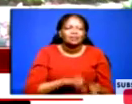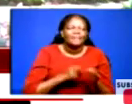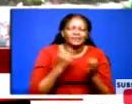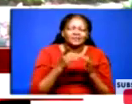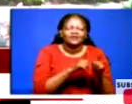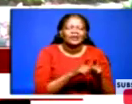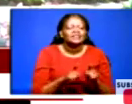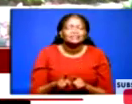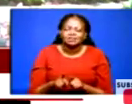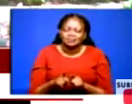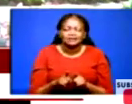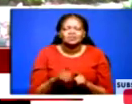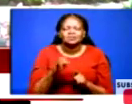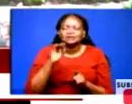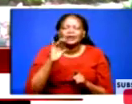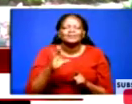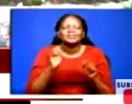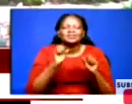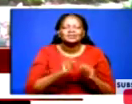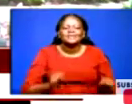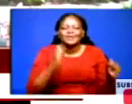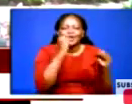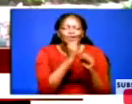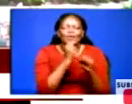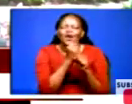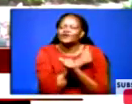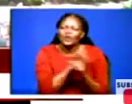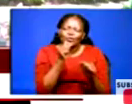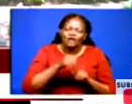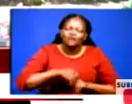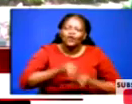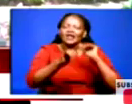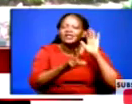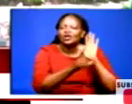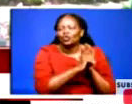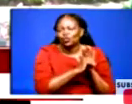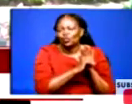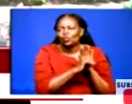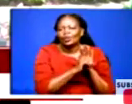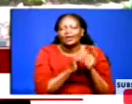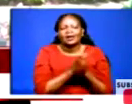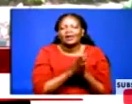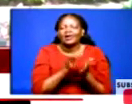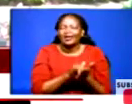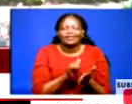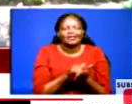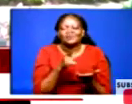electoral body, he performed his duties according to the rule of law and that he has no